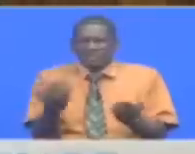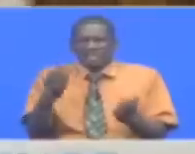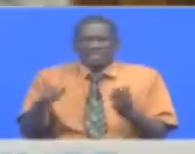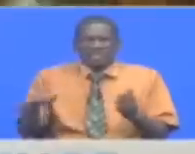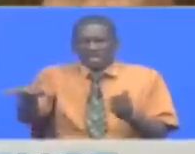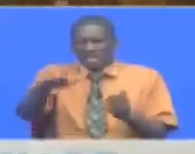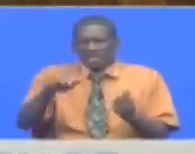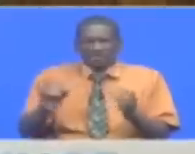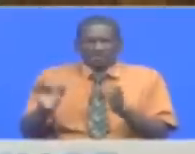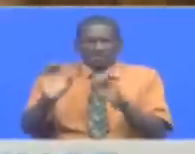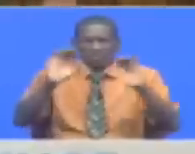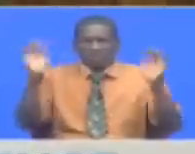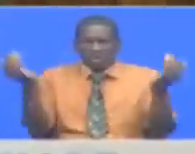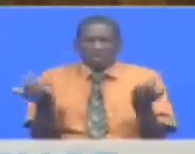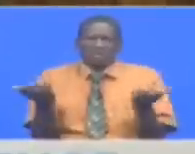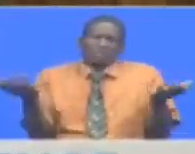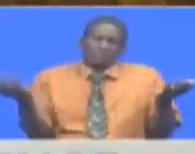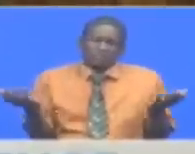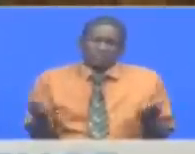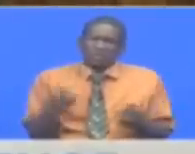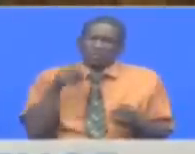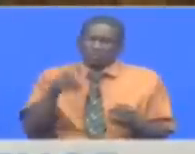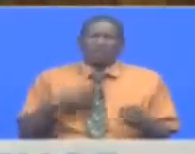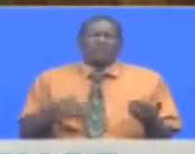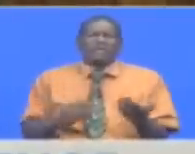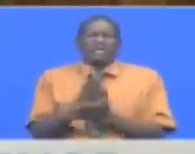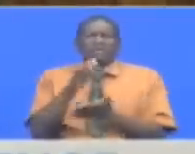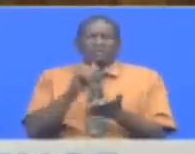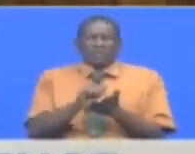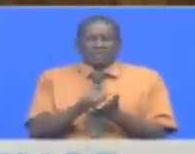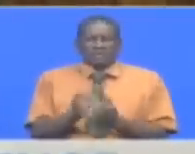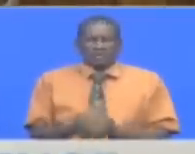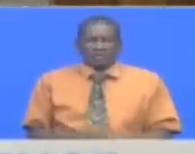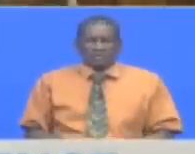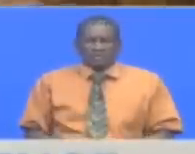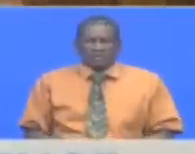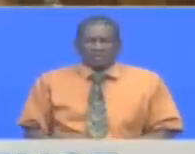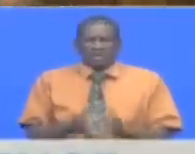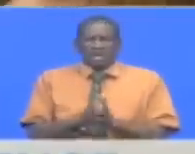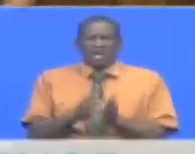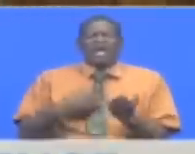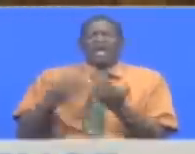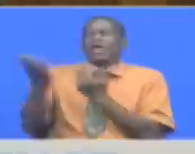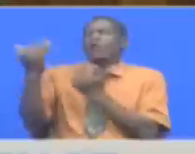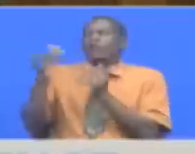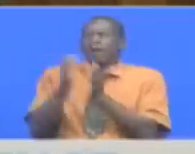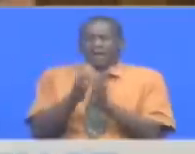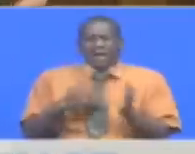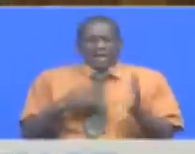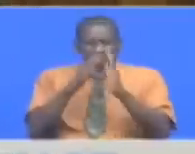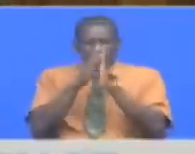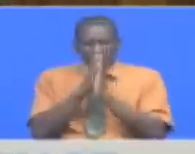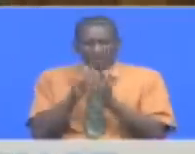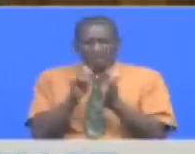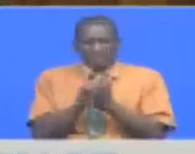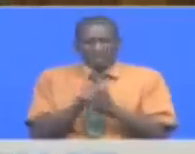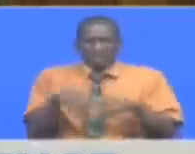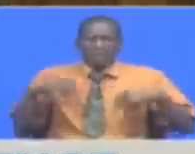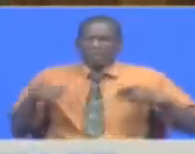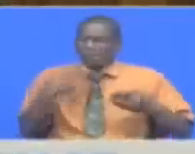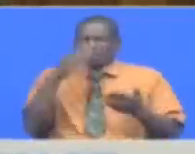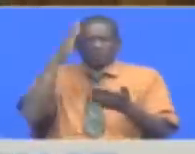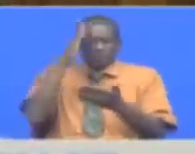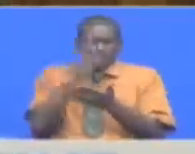world. You're entitled to it. And it is my hope and my prayer that like-minded people who believe in